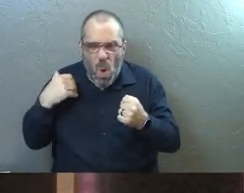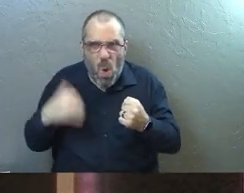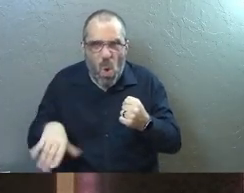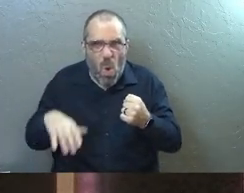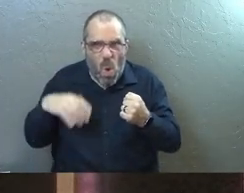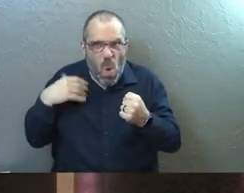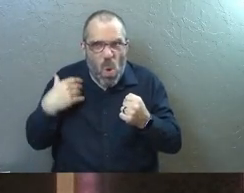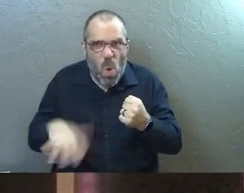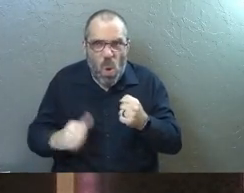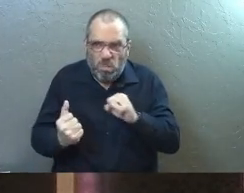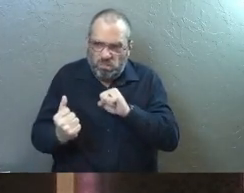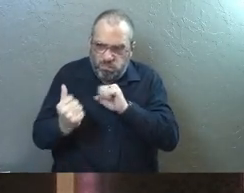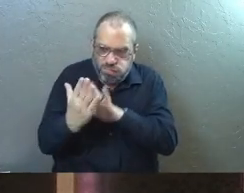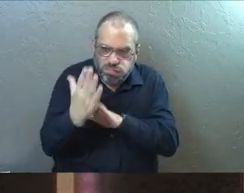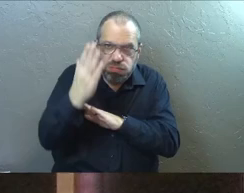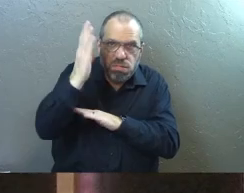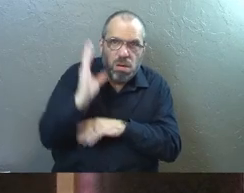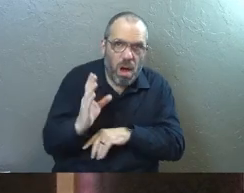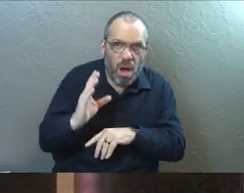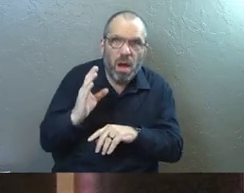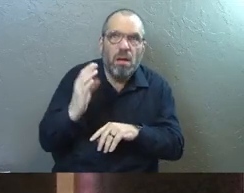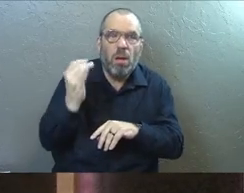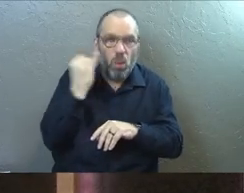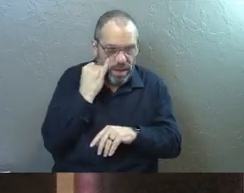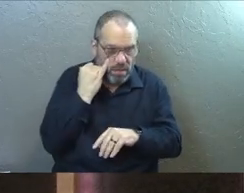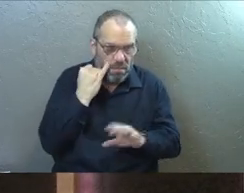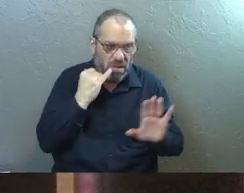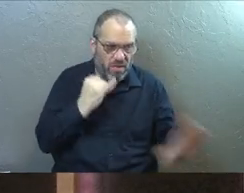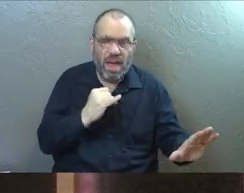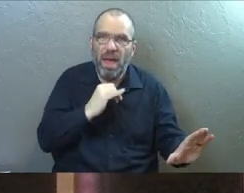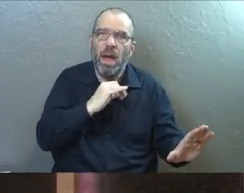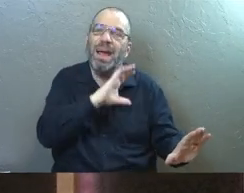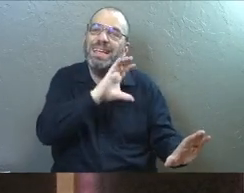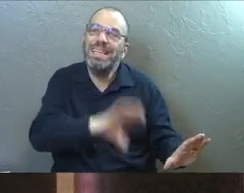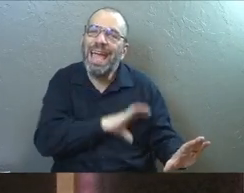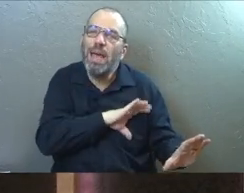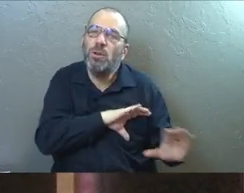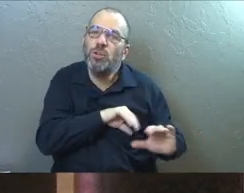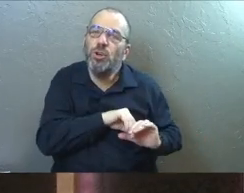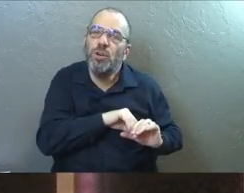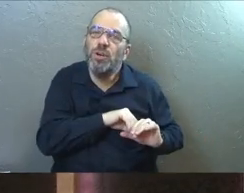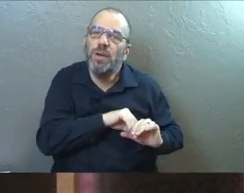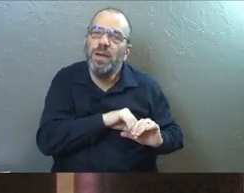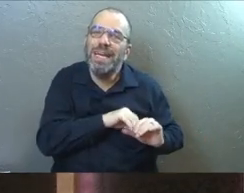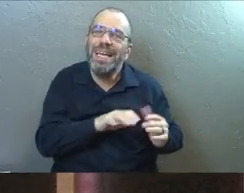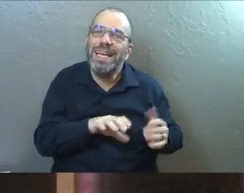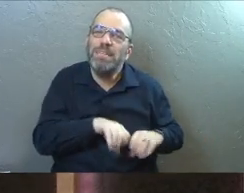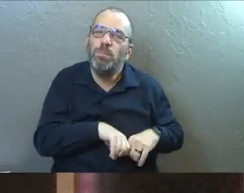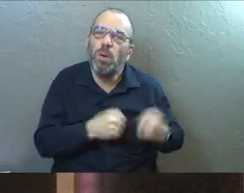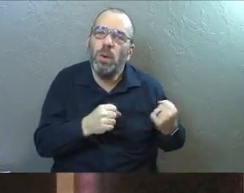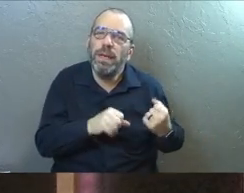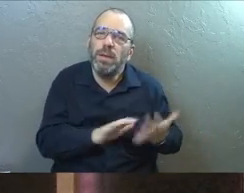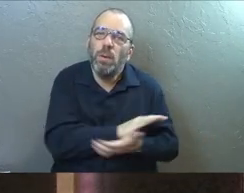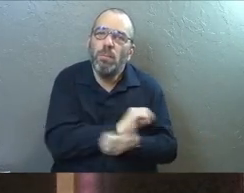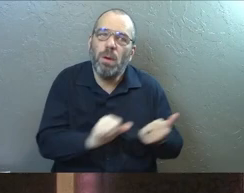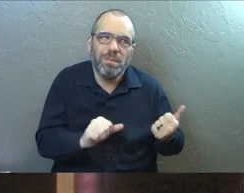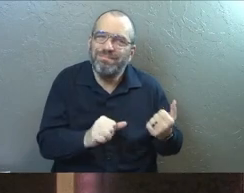intense presence of God when the character on the inside is broken. It just doesn't